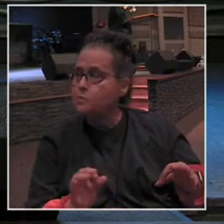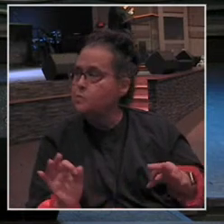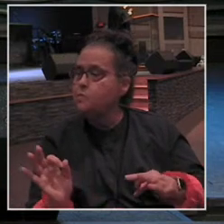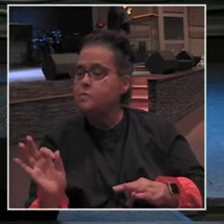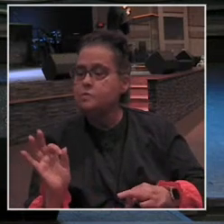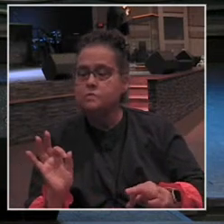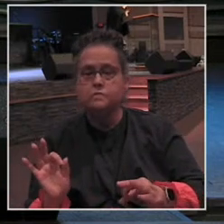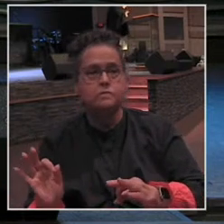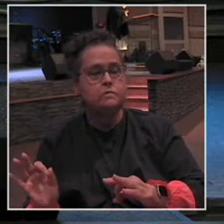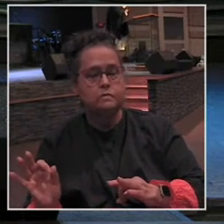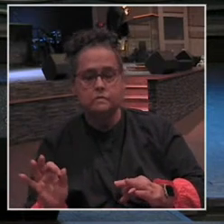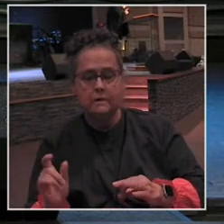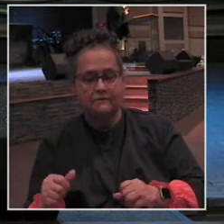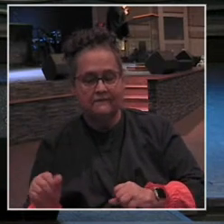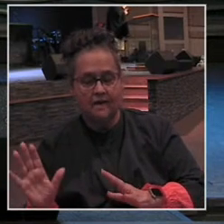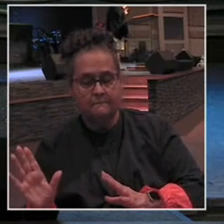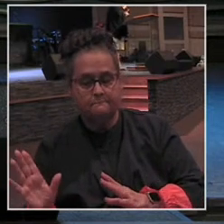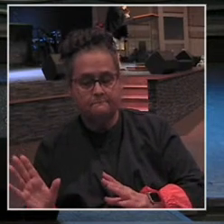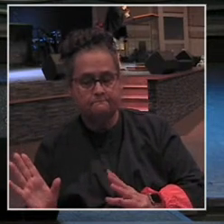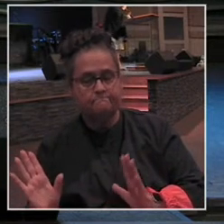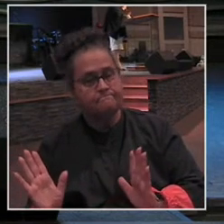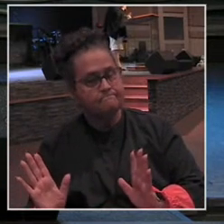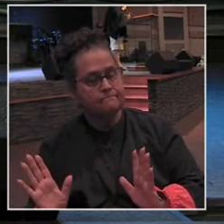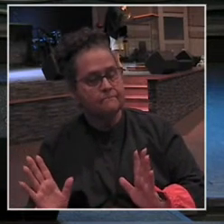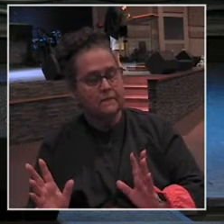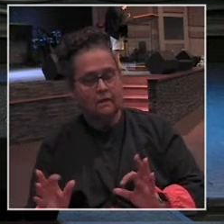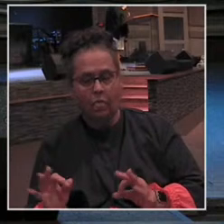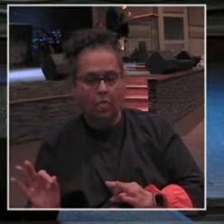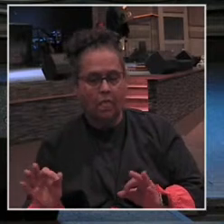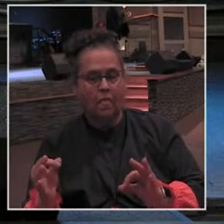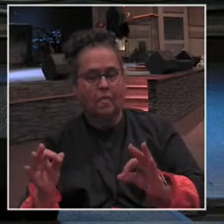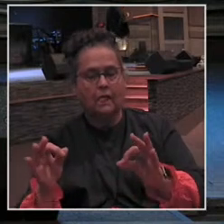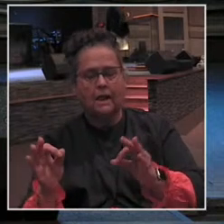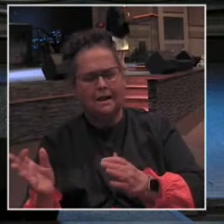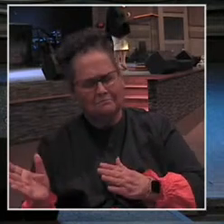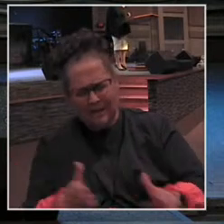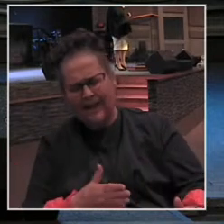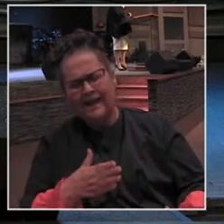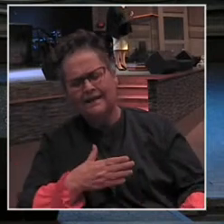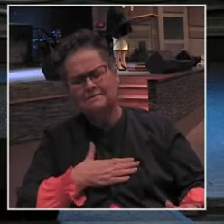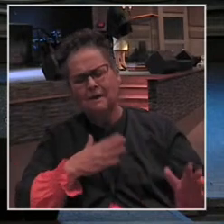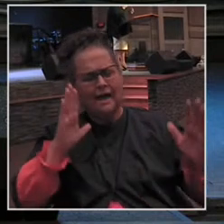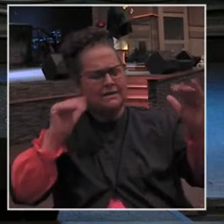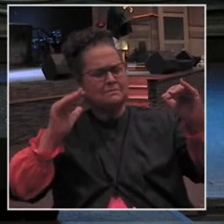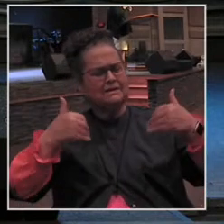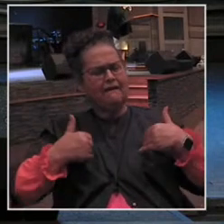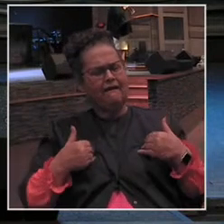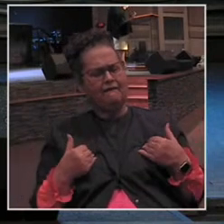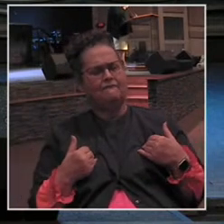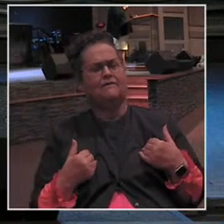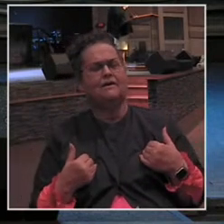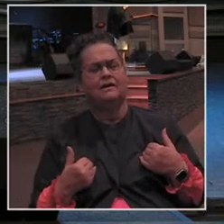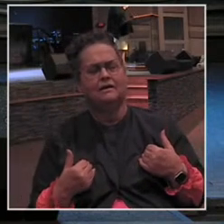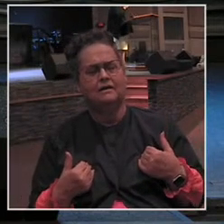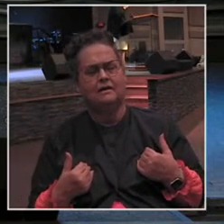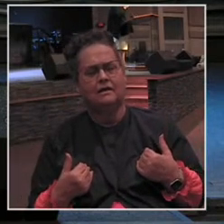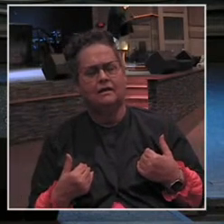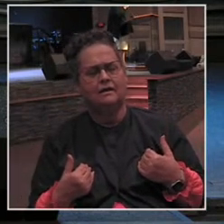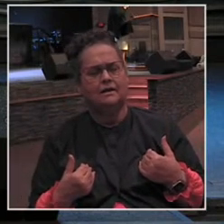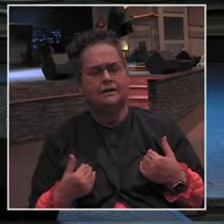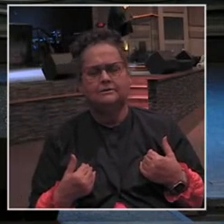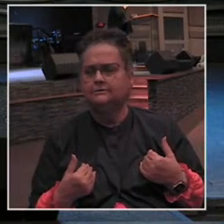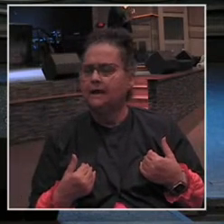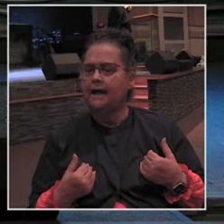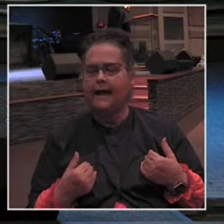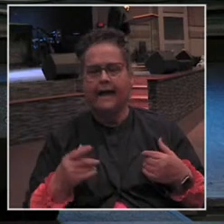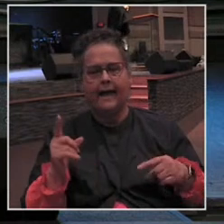all the things that you'll have to give up and distracted by all the plans and expectations you have for your life. I can't